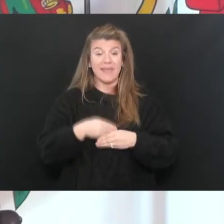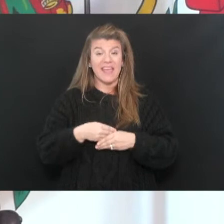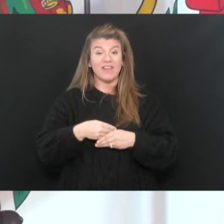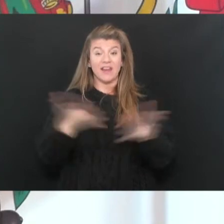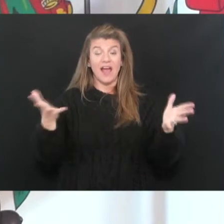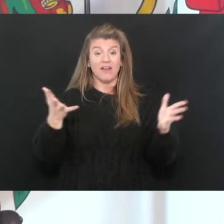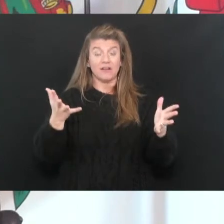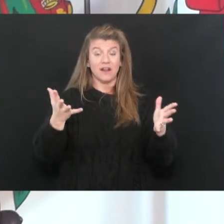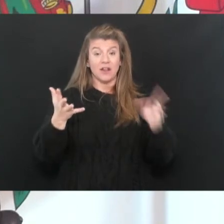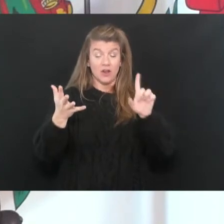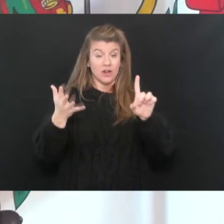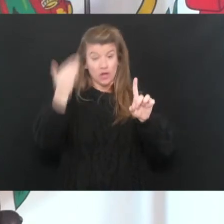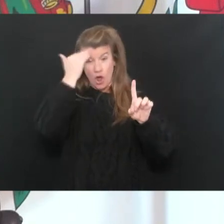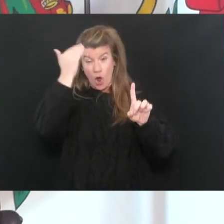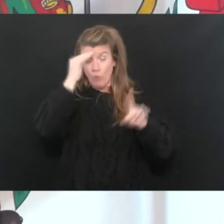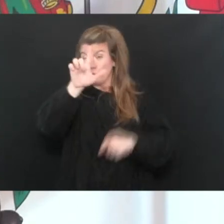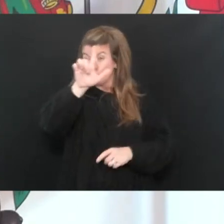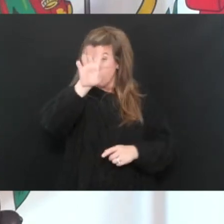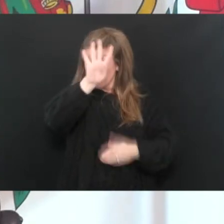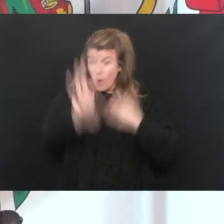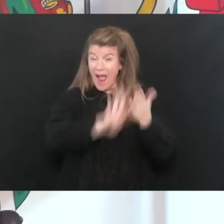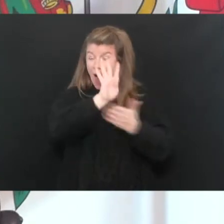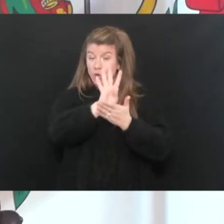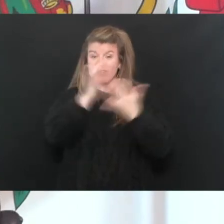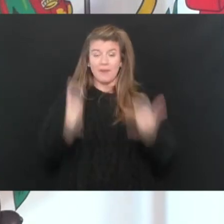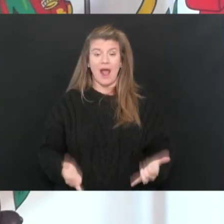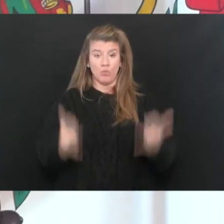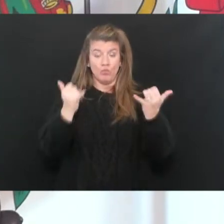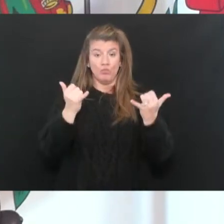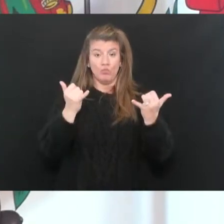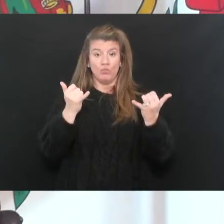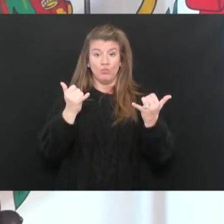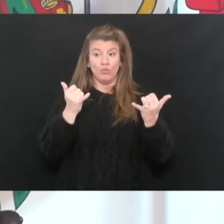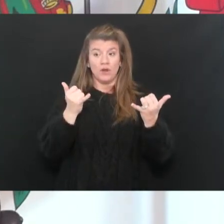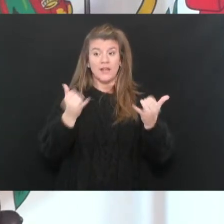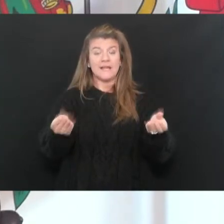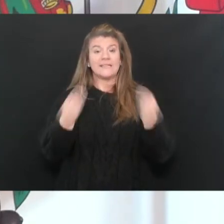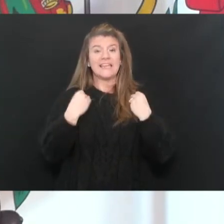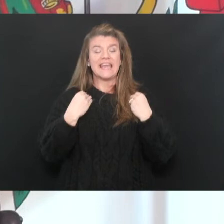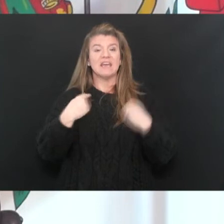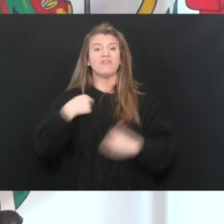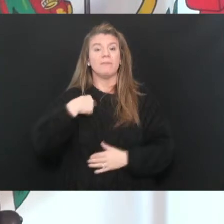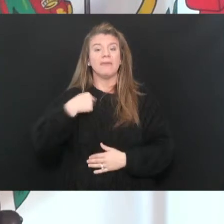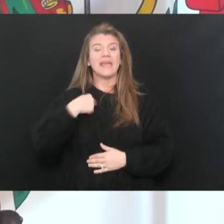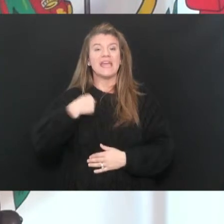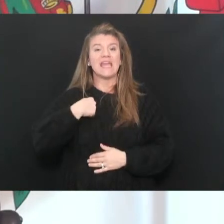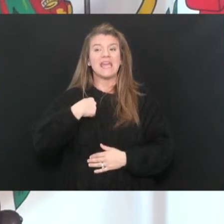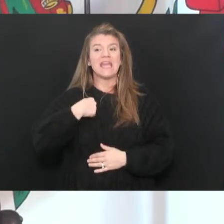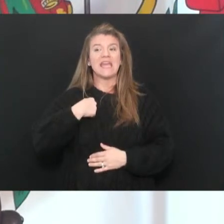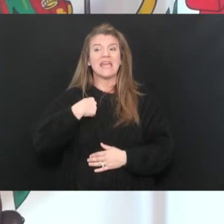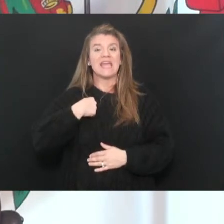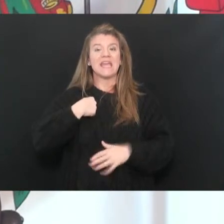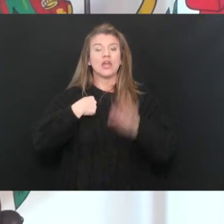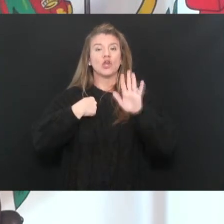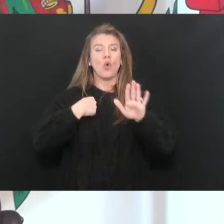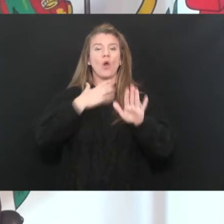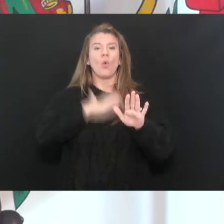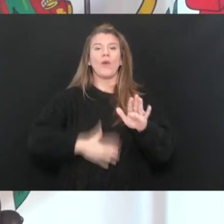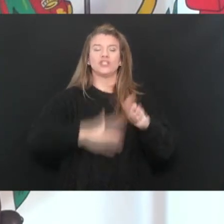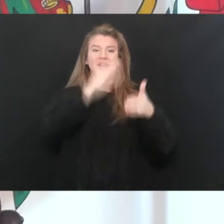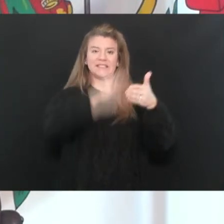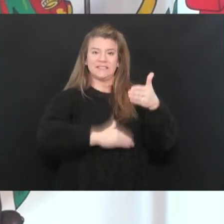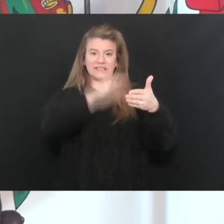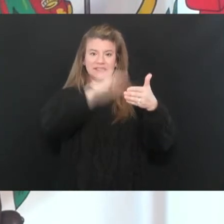from right now, 24 hours from now, to give me all the wish list